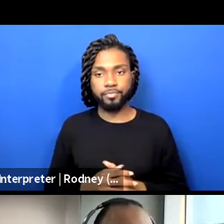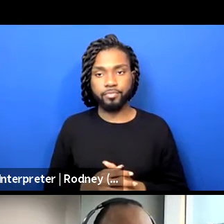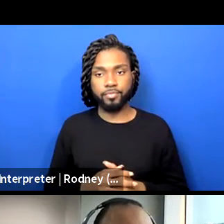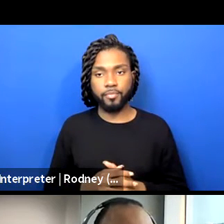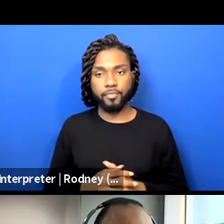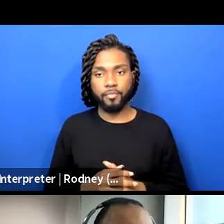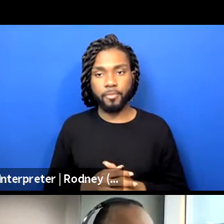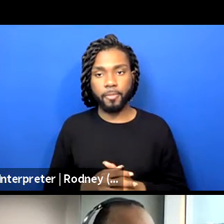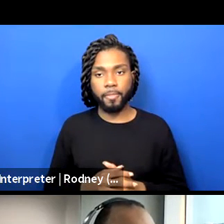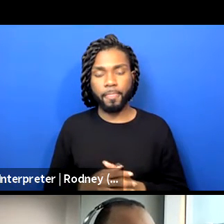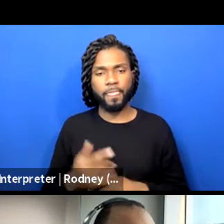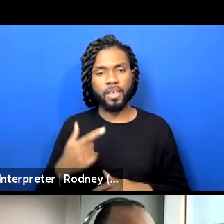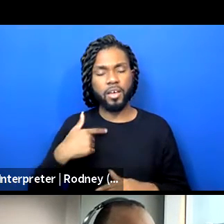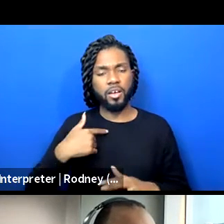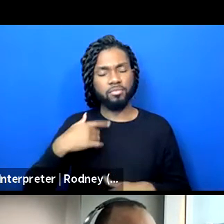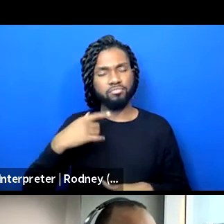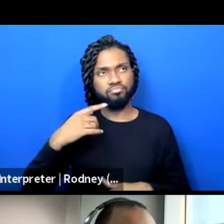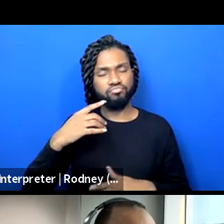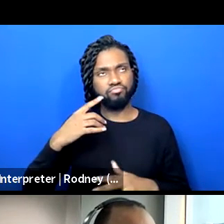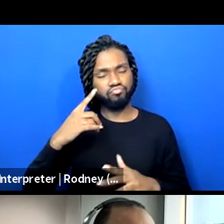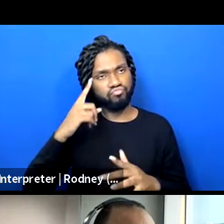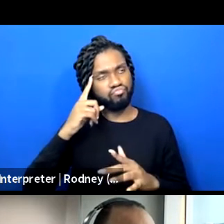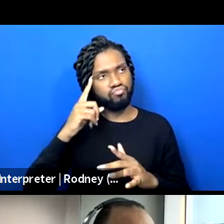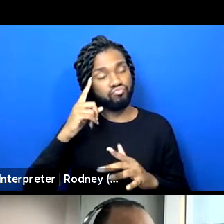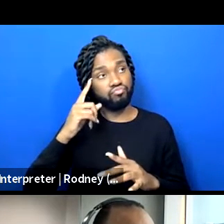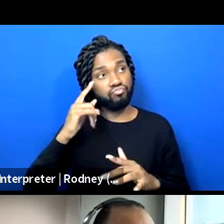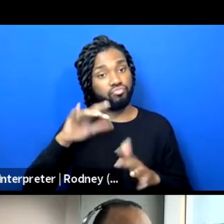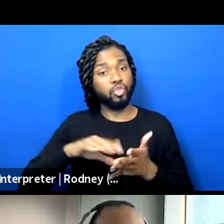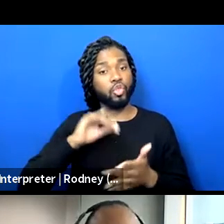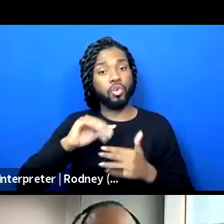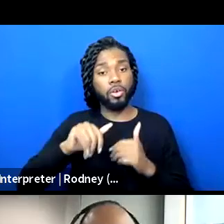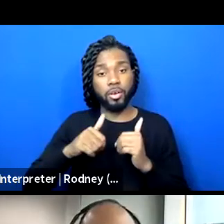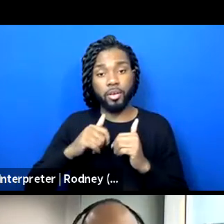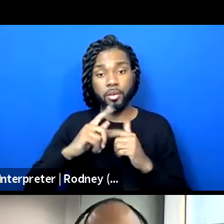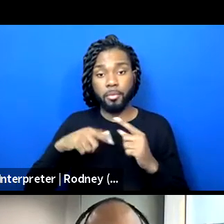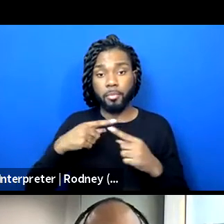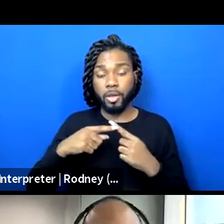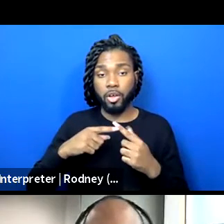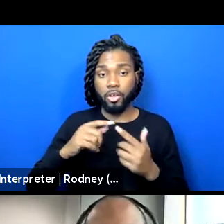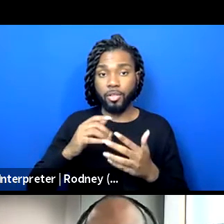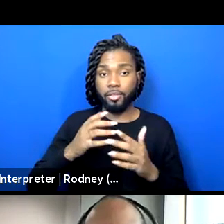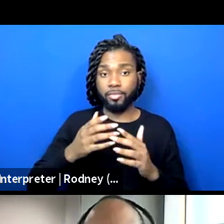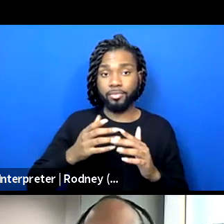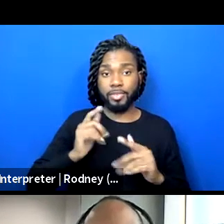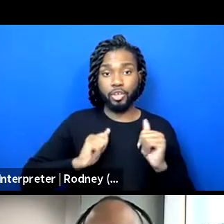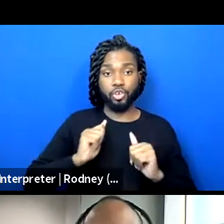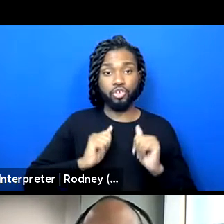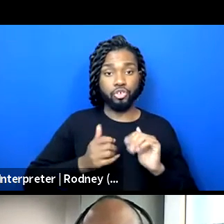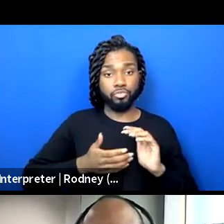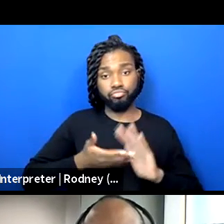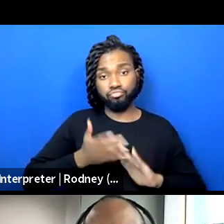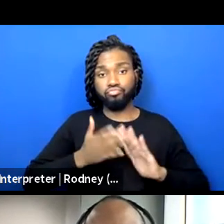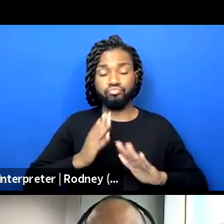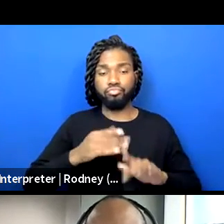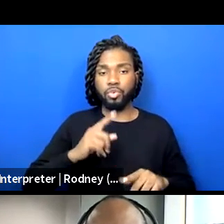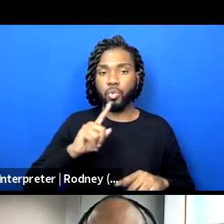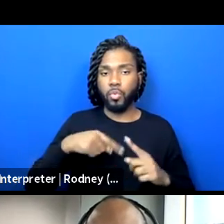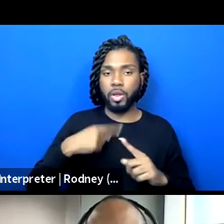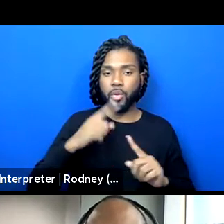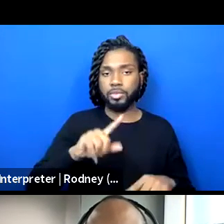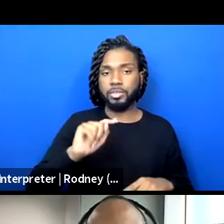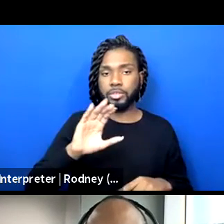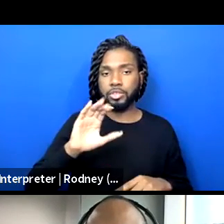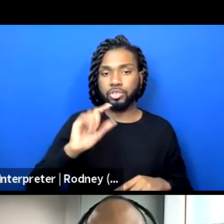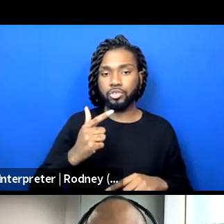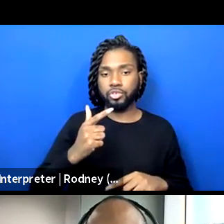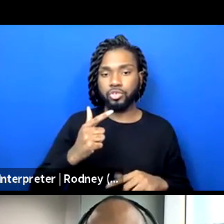I had the revelation of how the nonprofit theater works when I attended my first TCG conference in earnest. As an individual